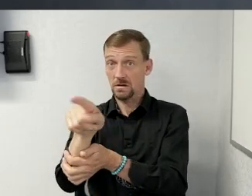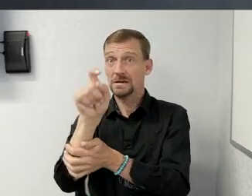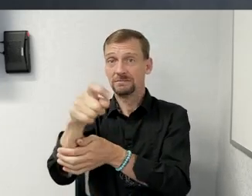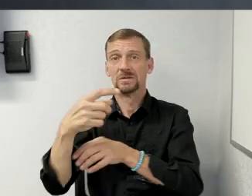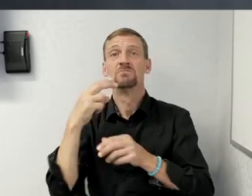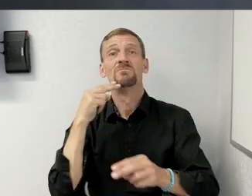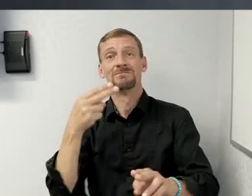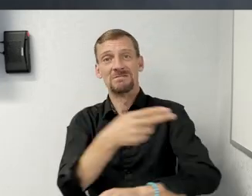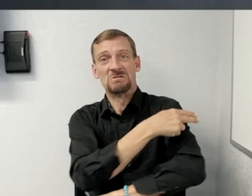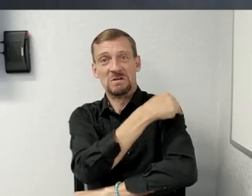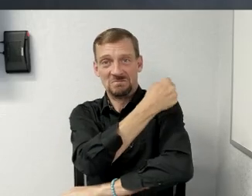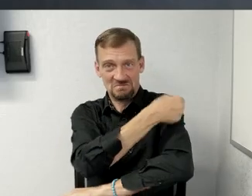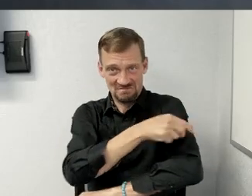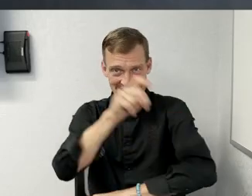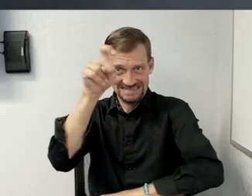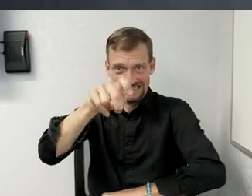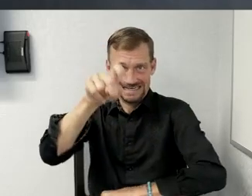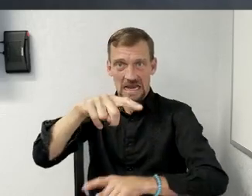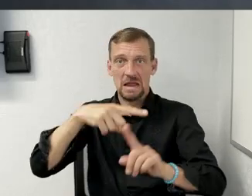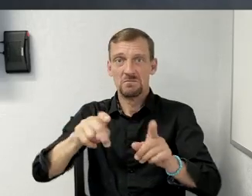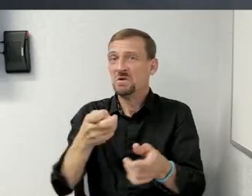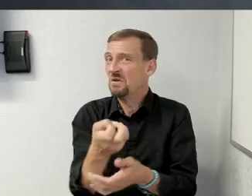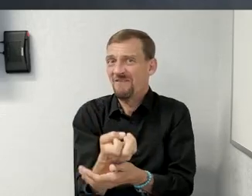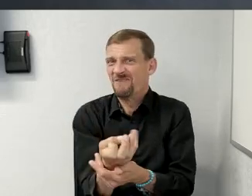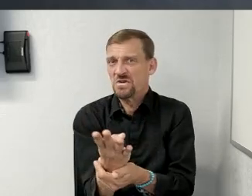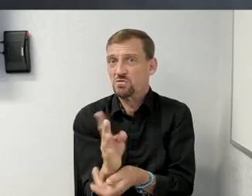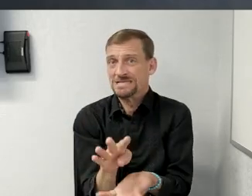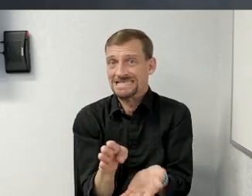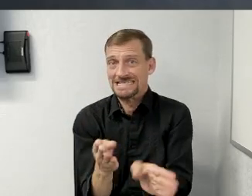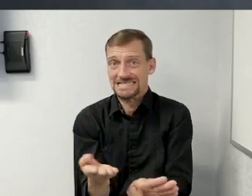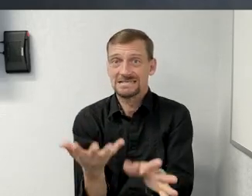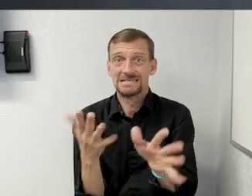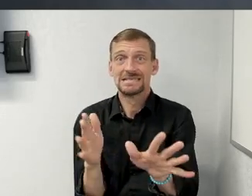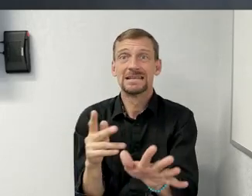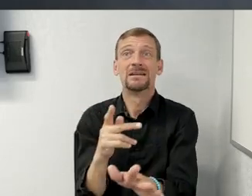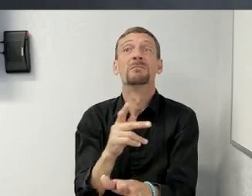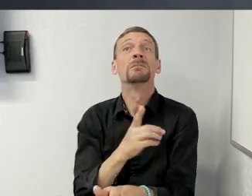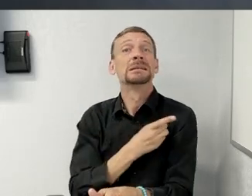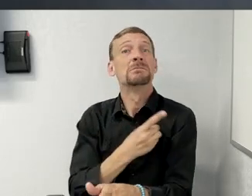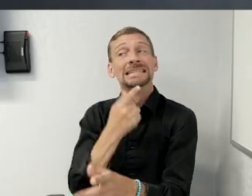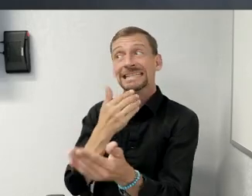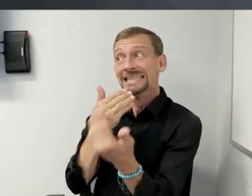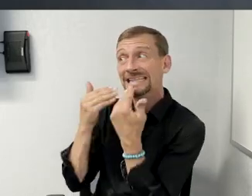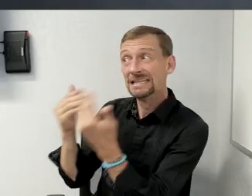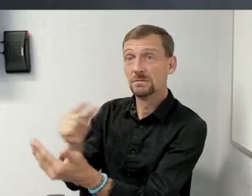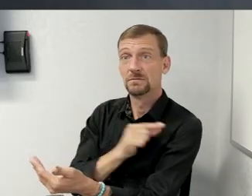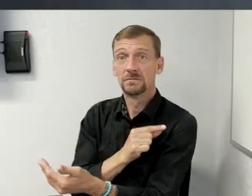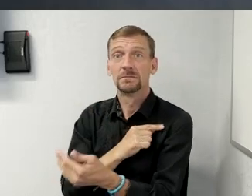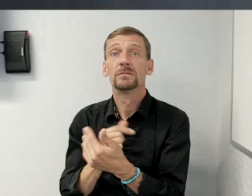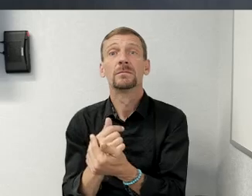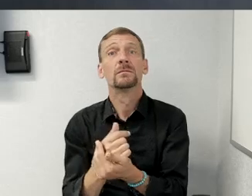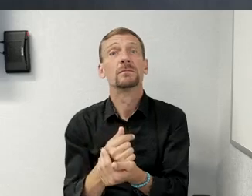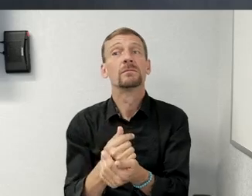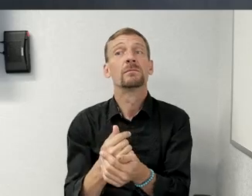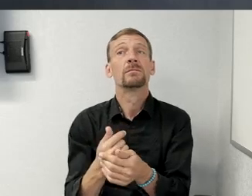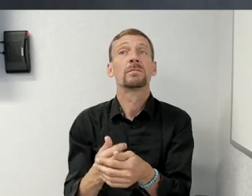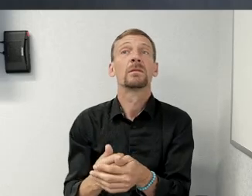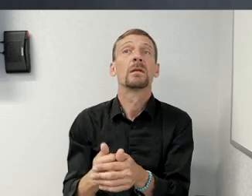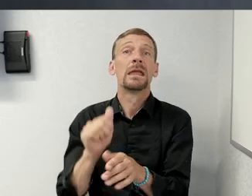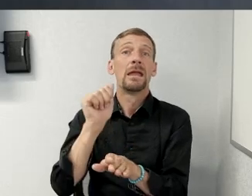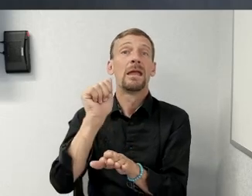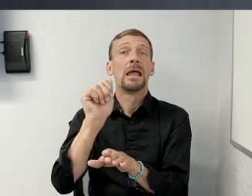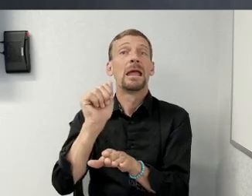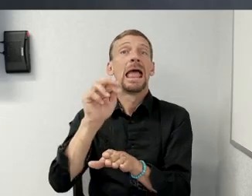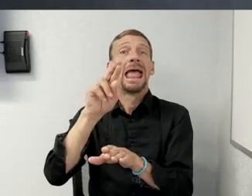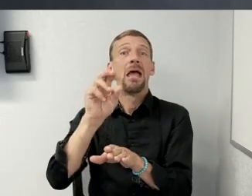required hospitalization, but there were very few deaths. Okay, thank you. So Aaron would like to know what our